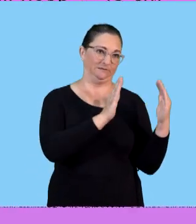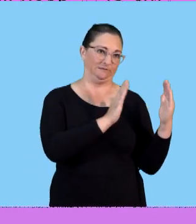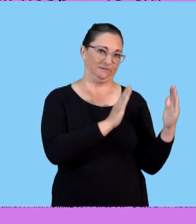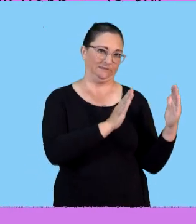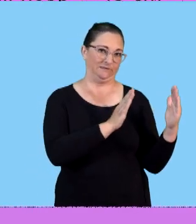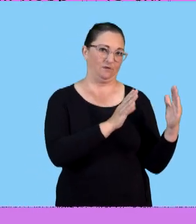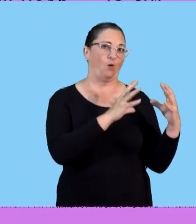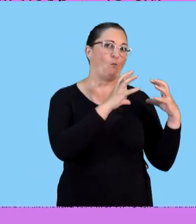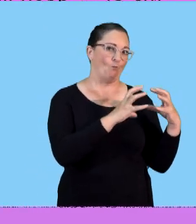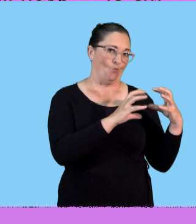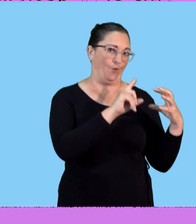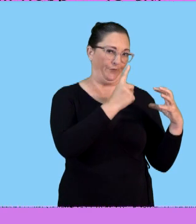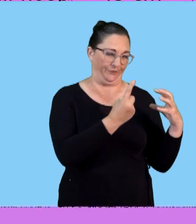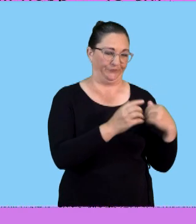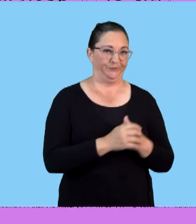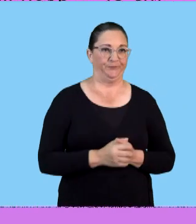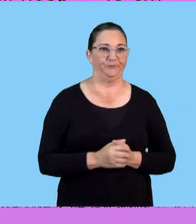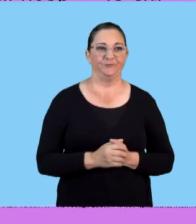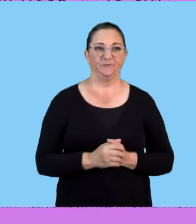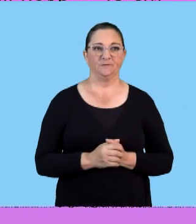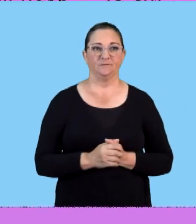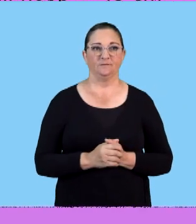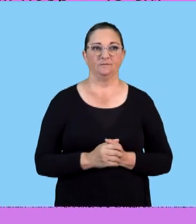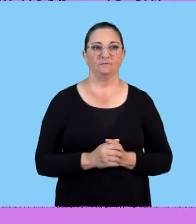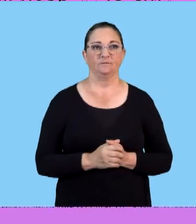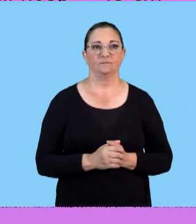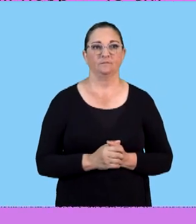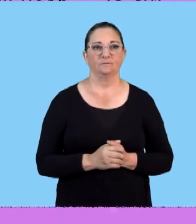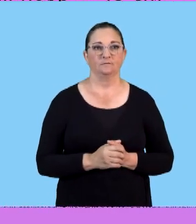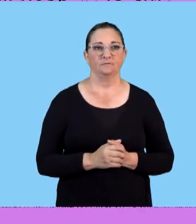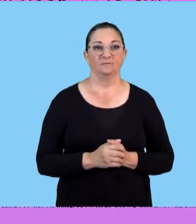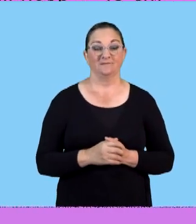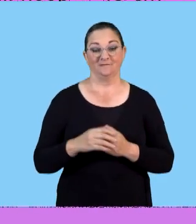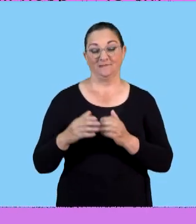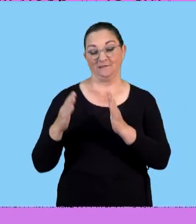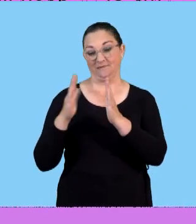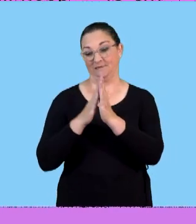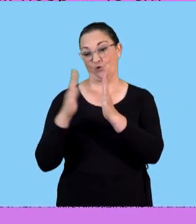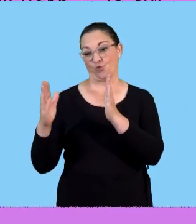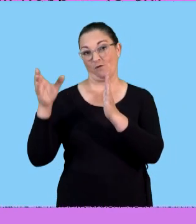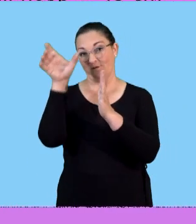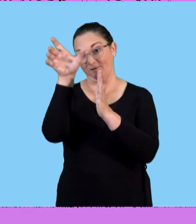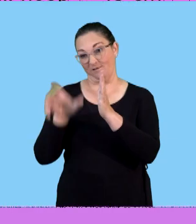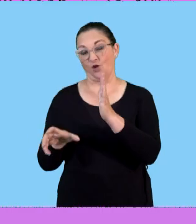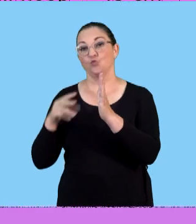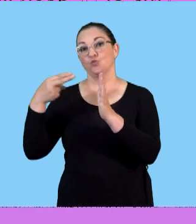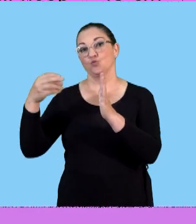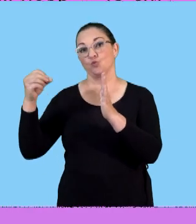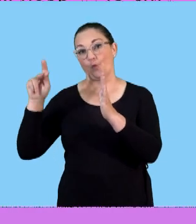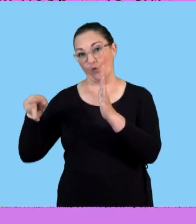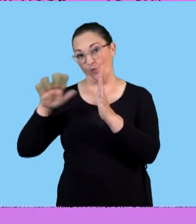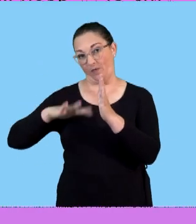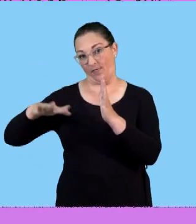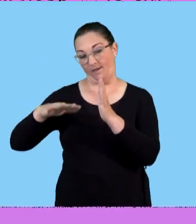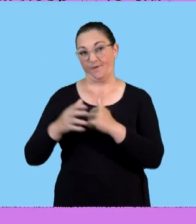So I'll start with area of the ball itself. And here I'll indicate this will be the area of